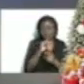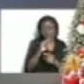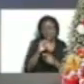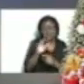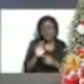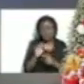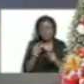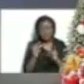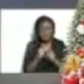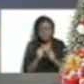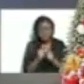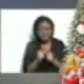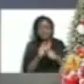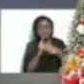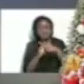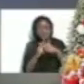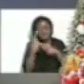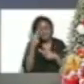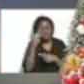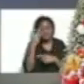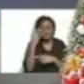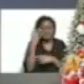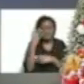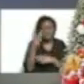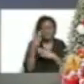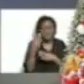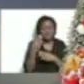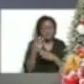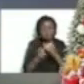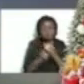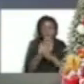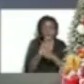revision of our growth projection for 2024